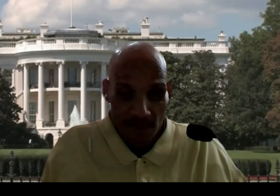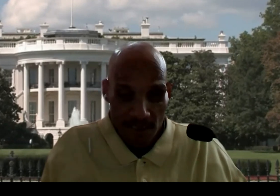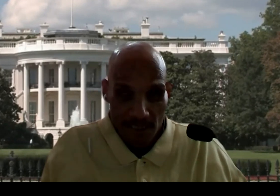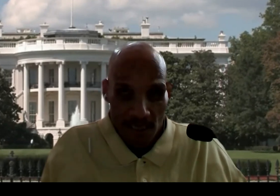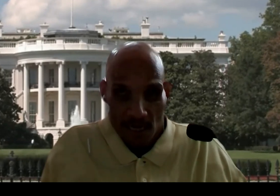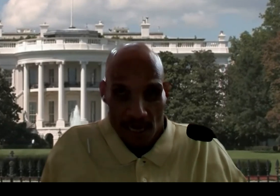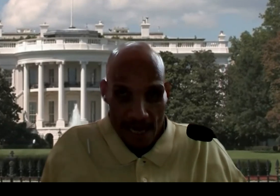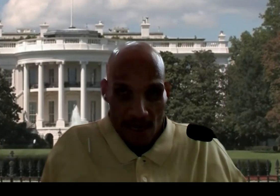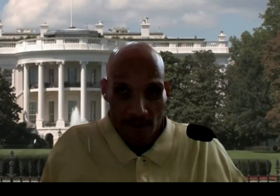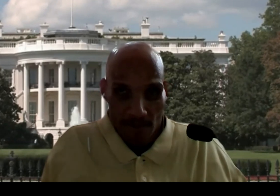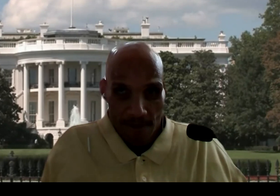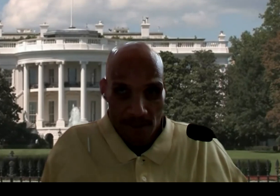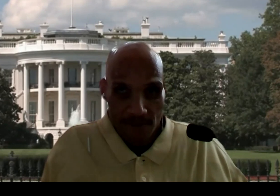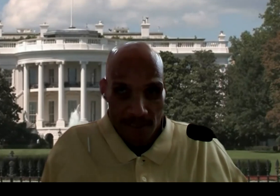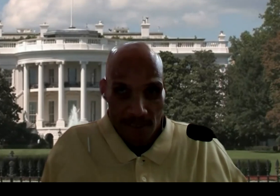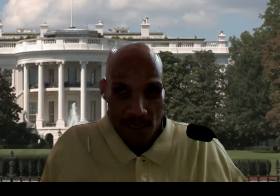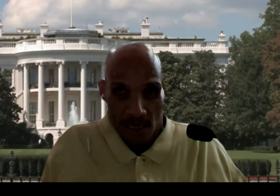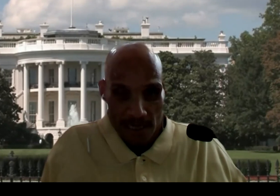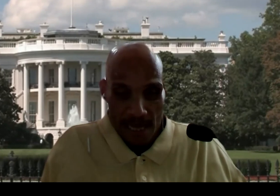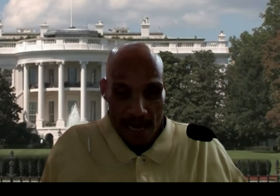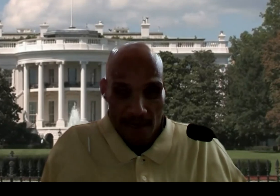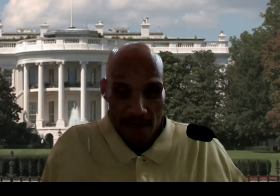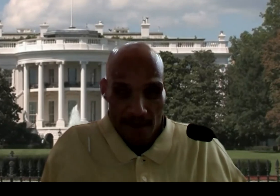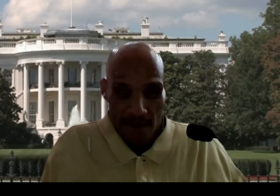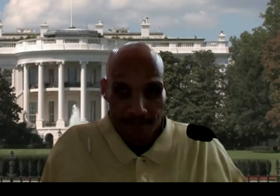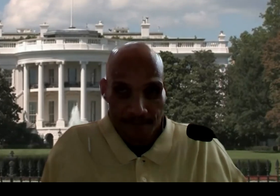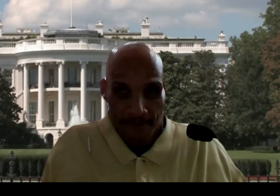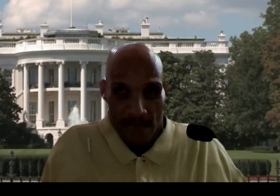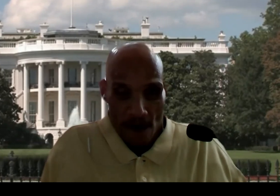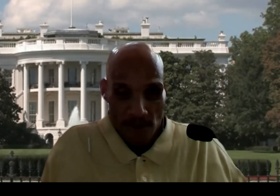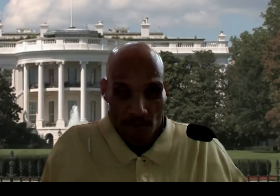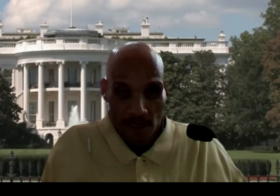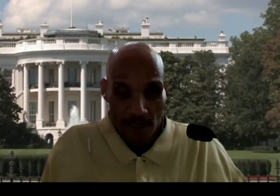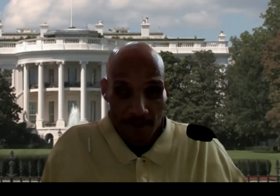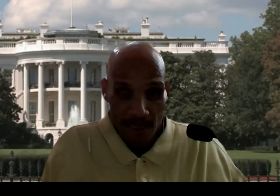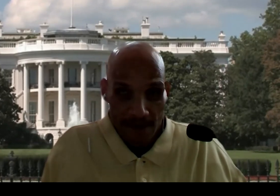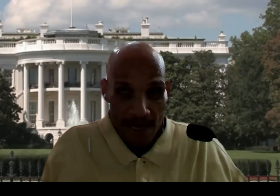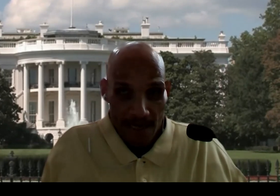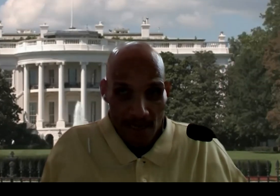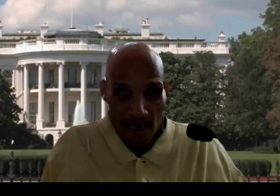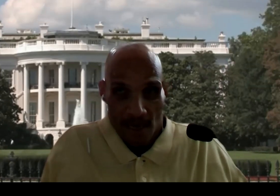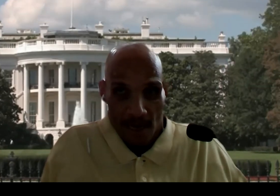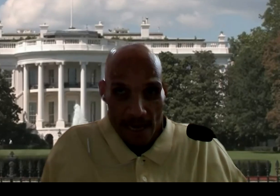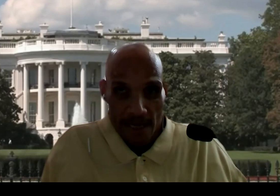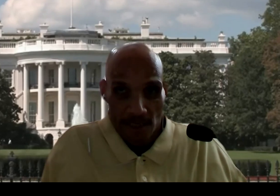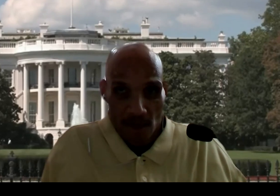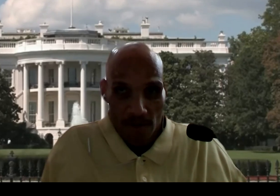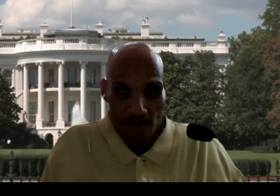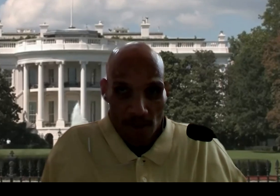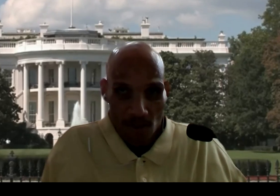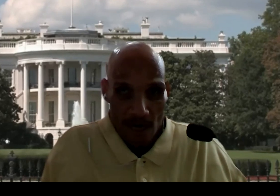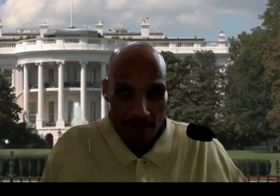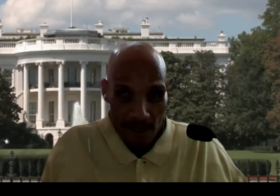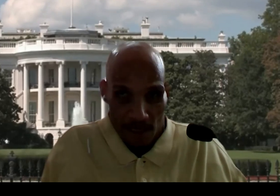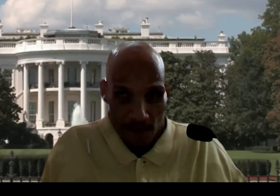assisted living facilities, and I would tell them about the services that Arizona Bridge and Independent Living had. And so